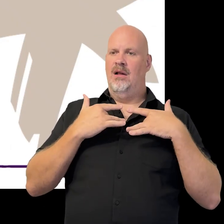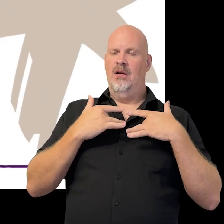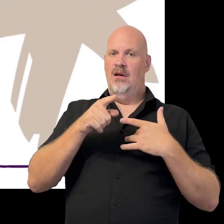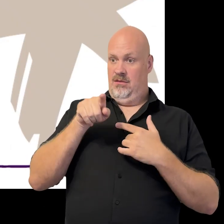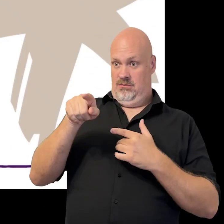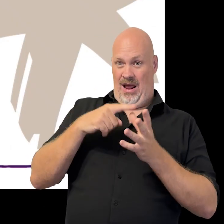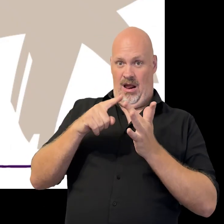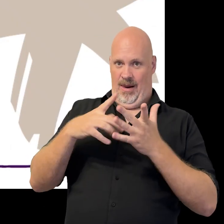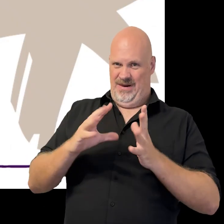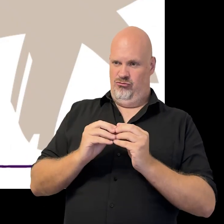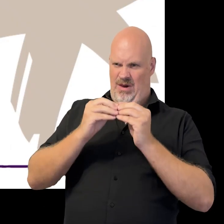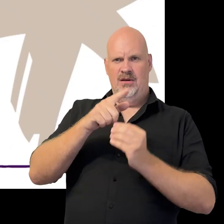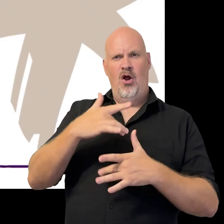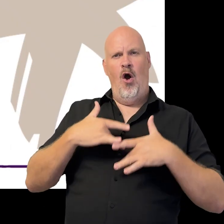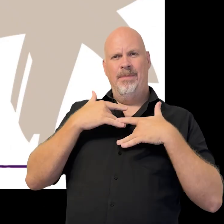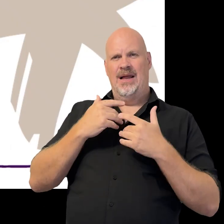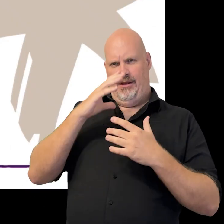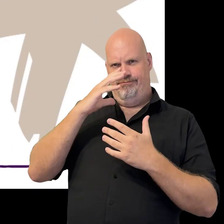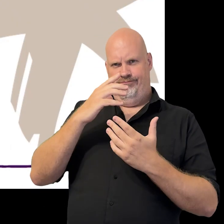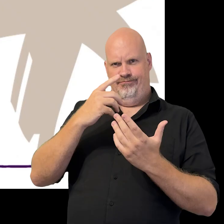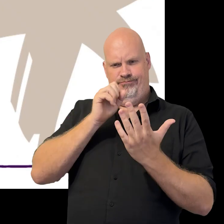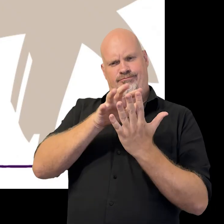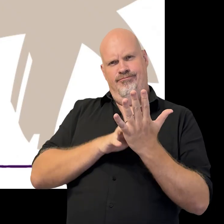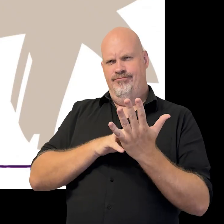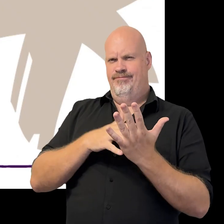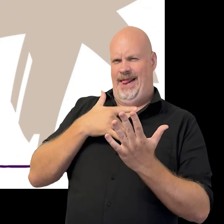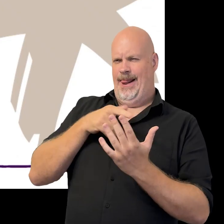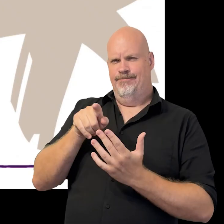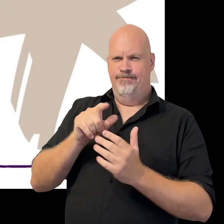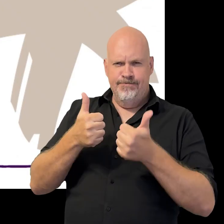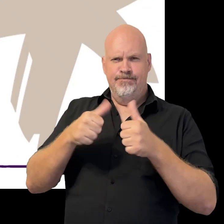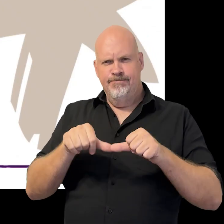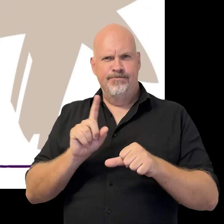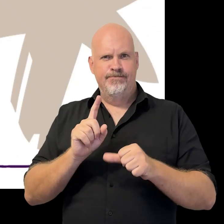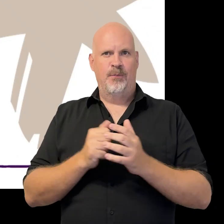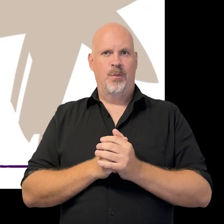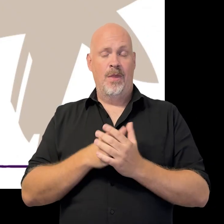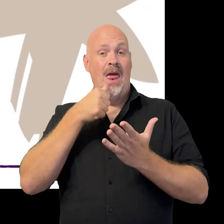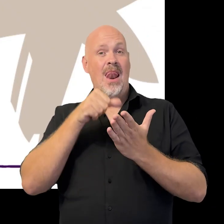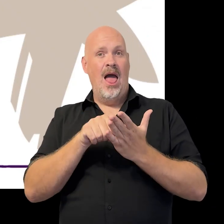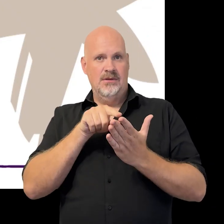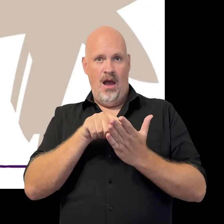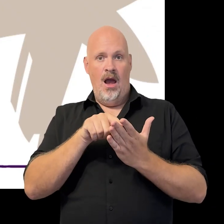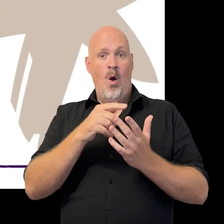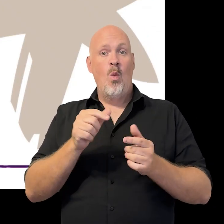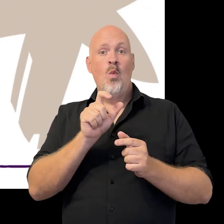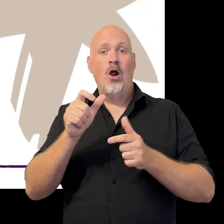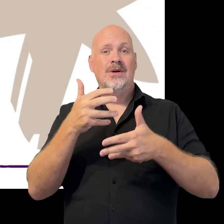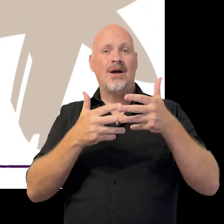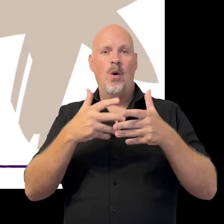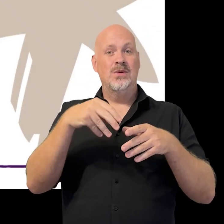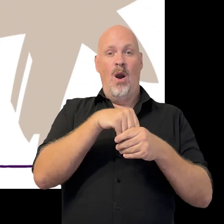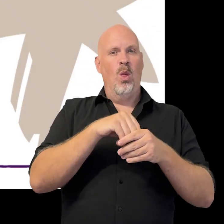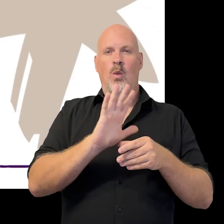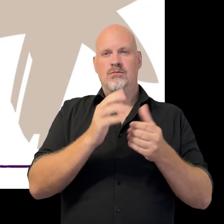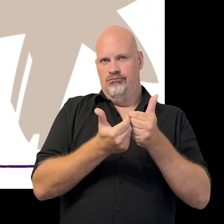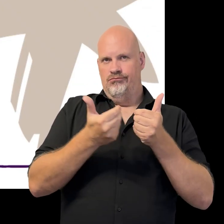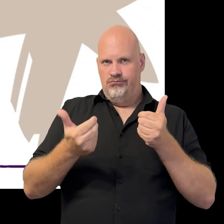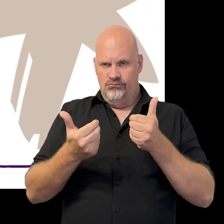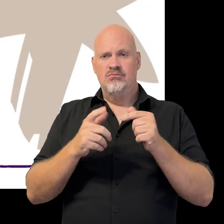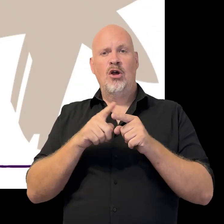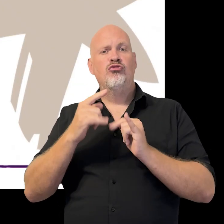of an overview really in terms of what you could consider included in the introduction. So the introduction then should